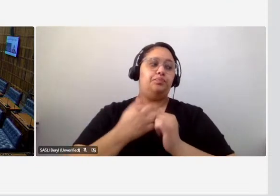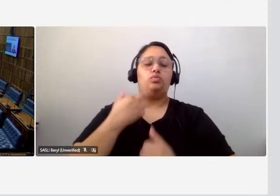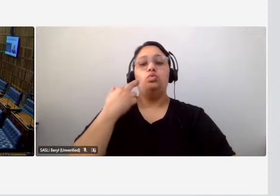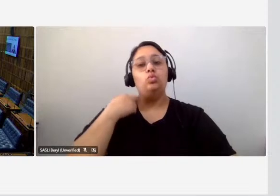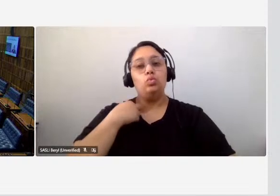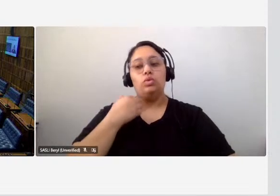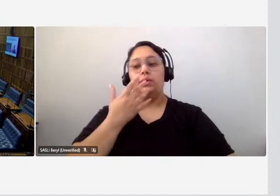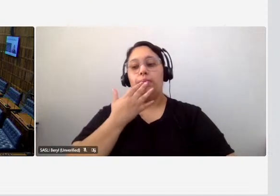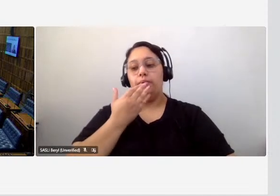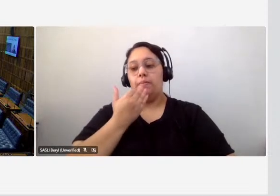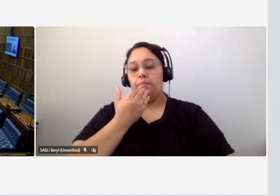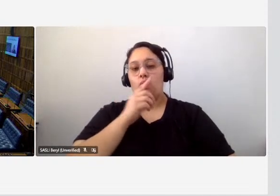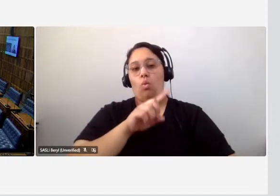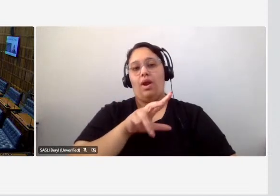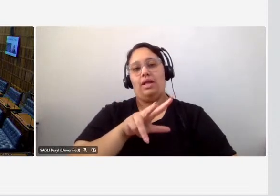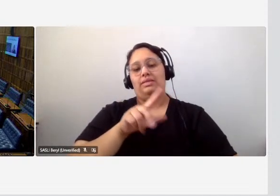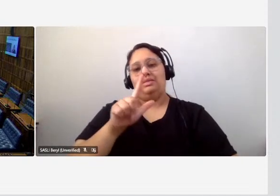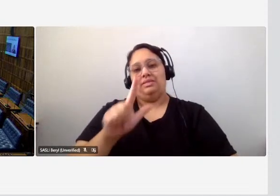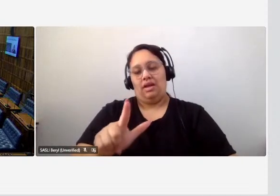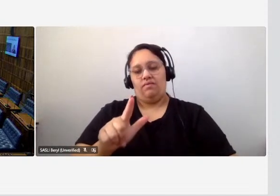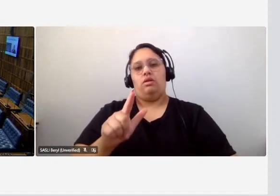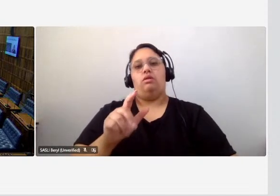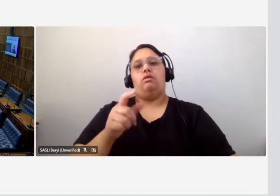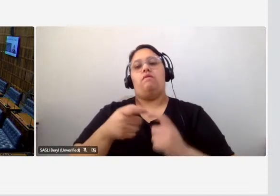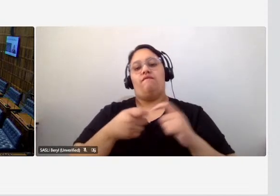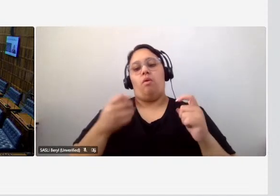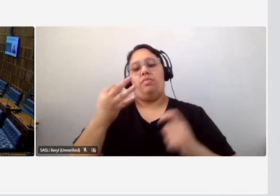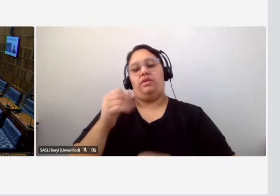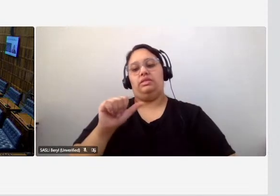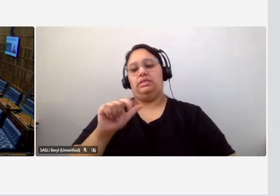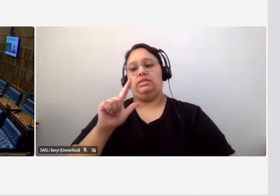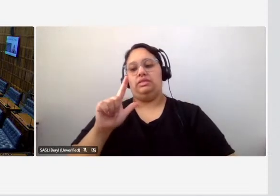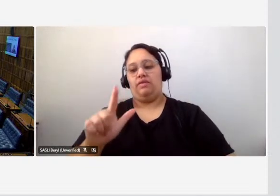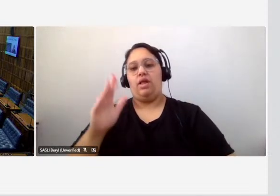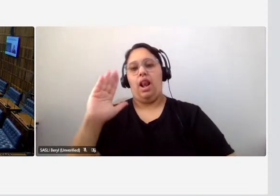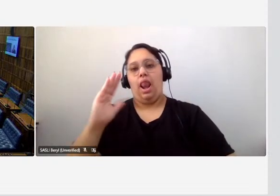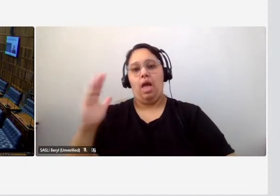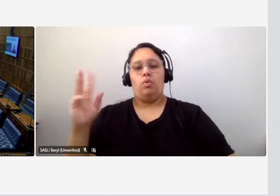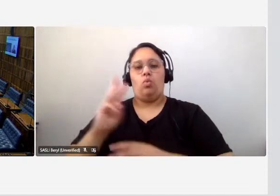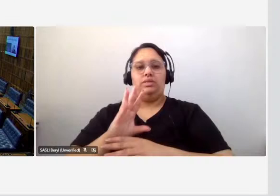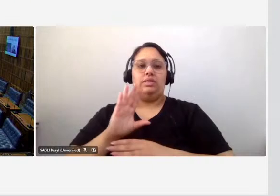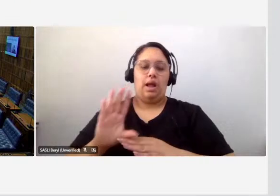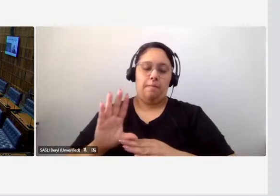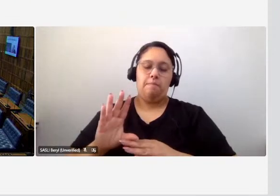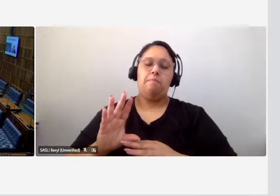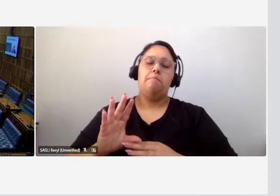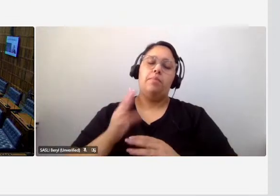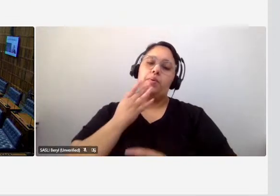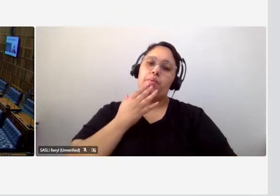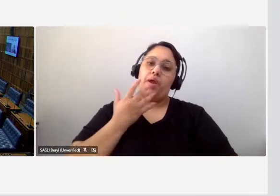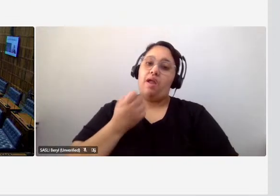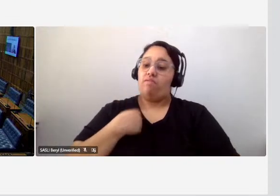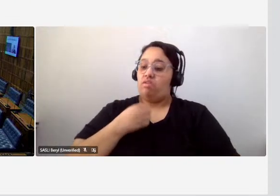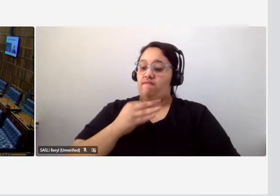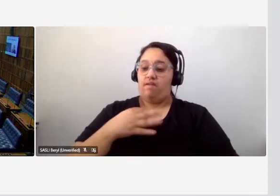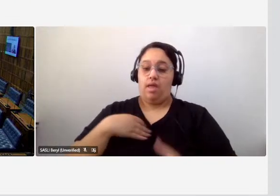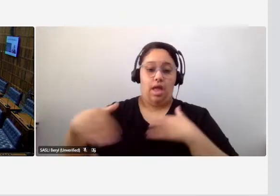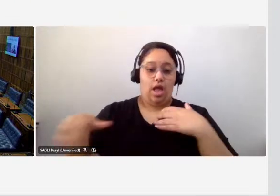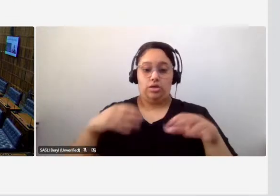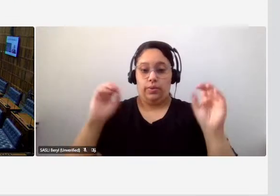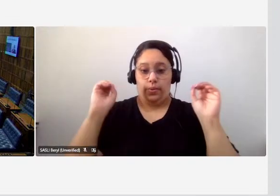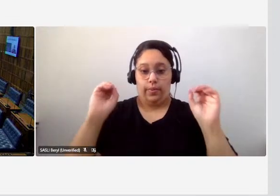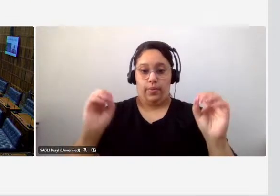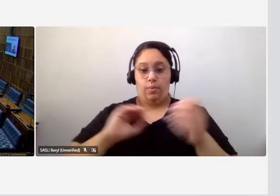is that 187 of the 376 libraries in the Western Cape, if we do not take action to protect